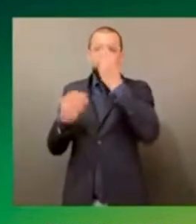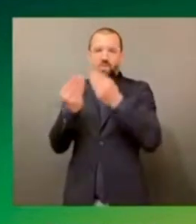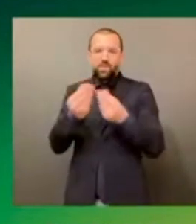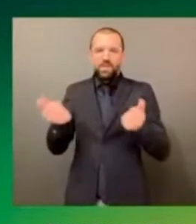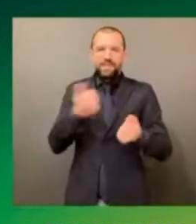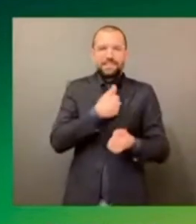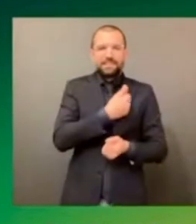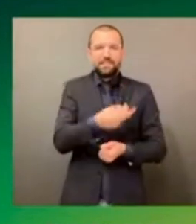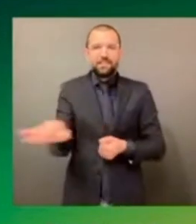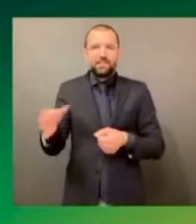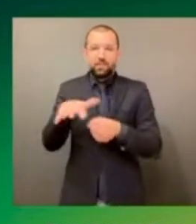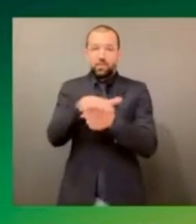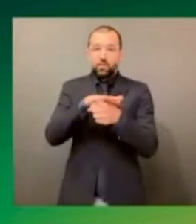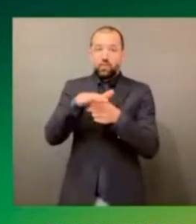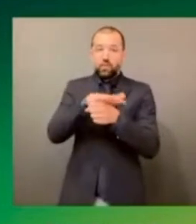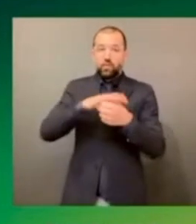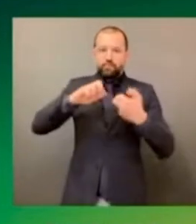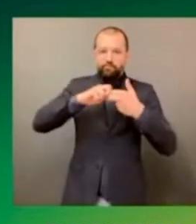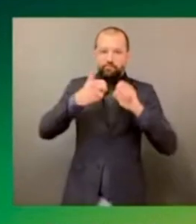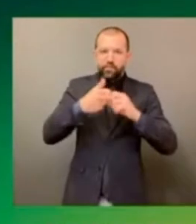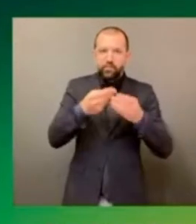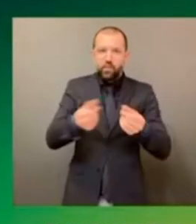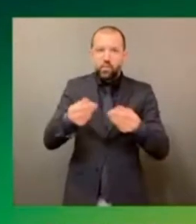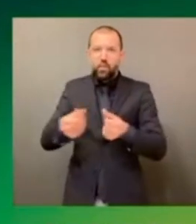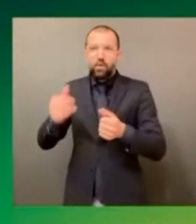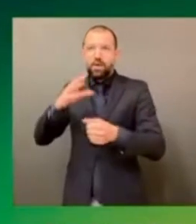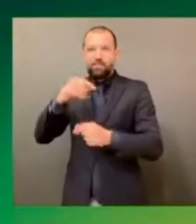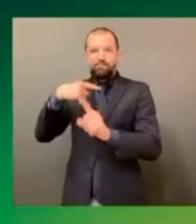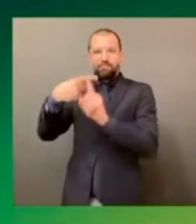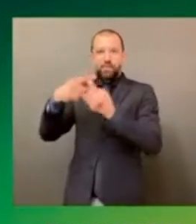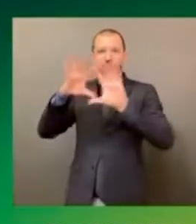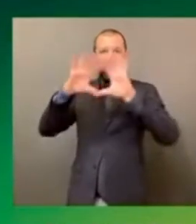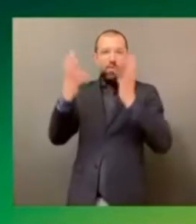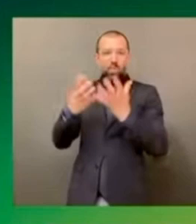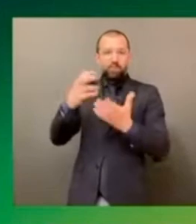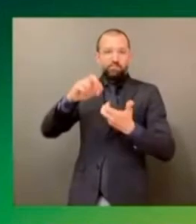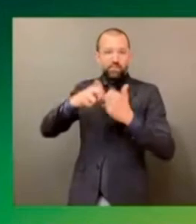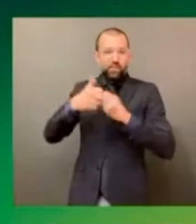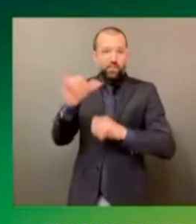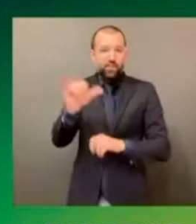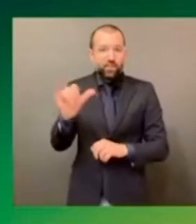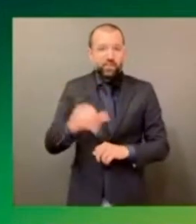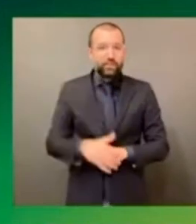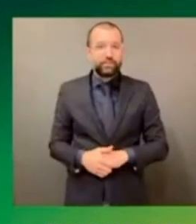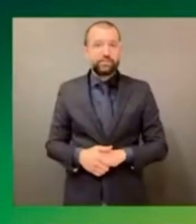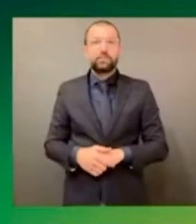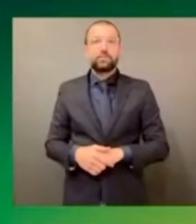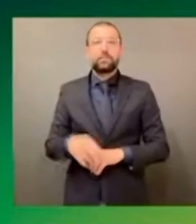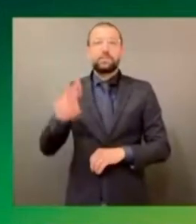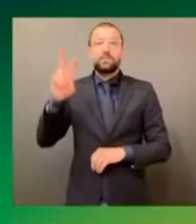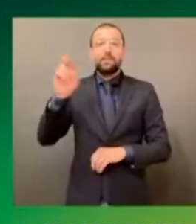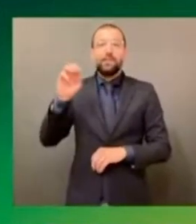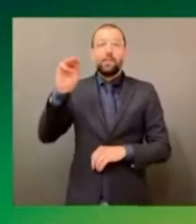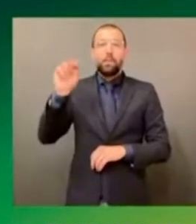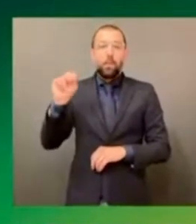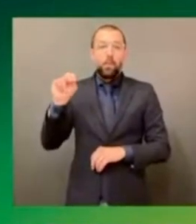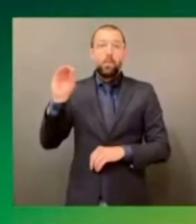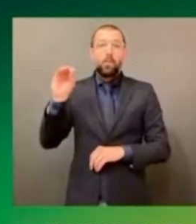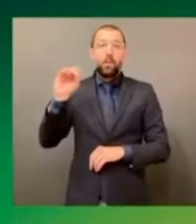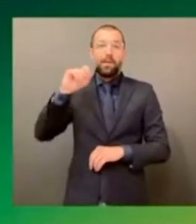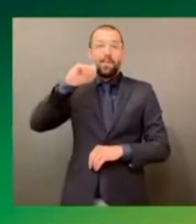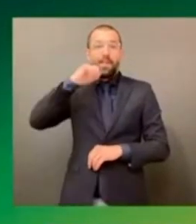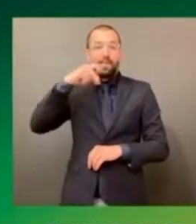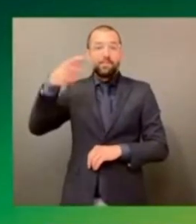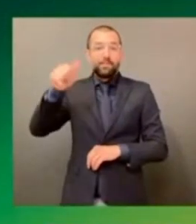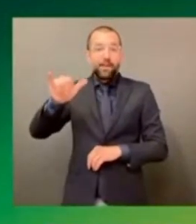global problems. Just think, before Venmo or Apple Pay, there was